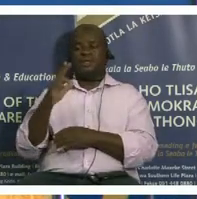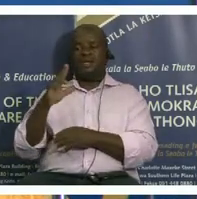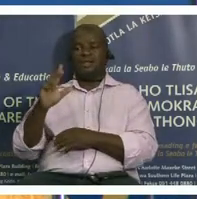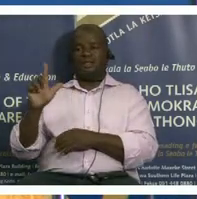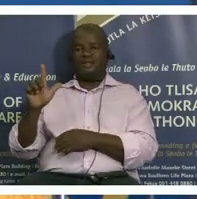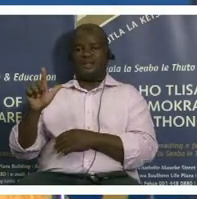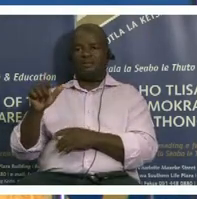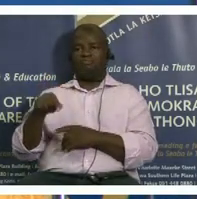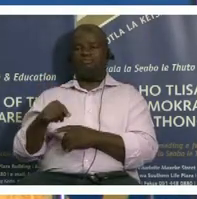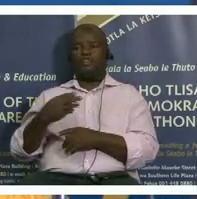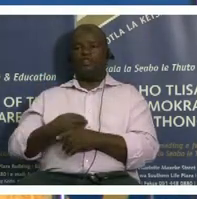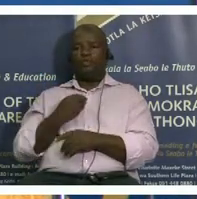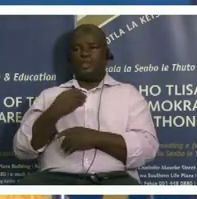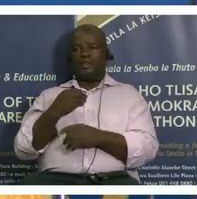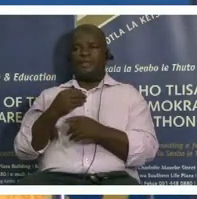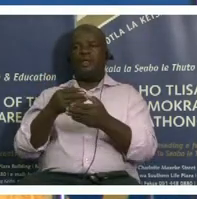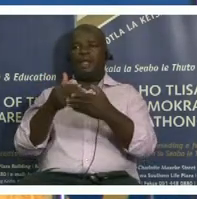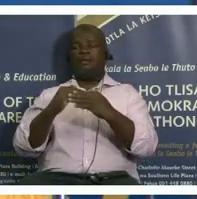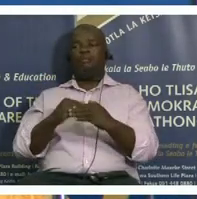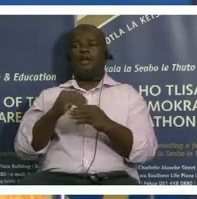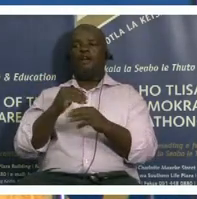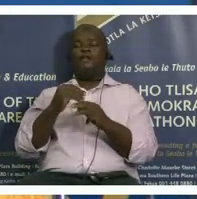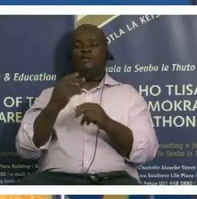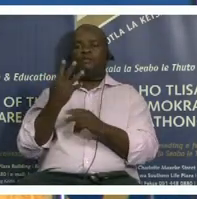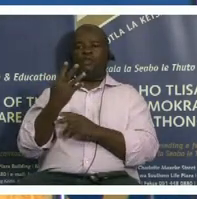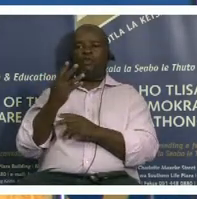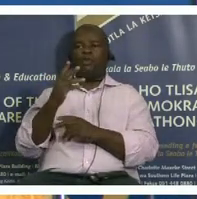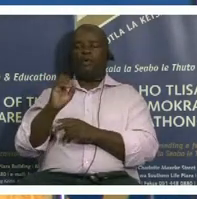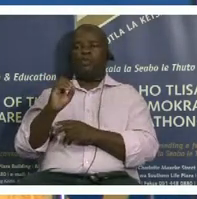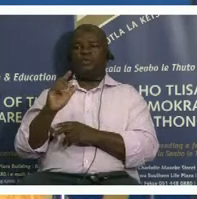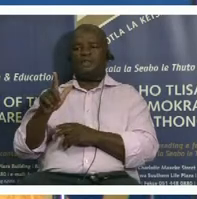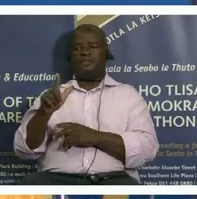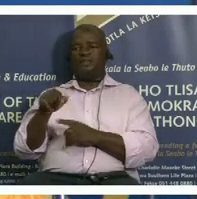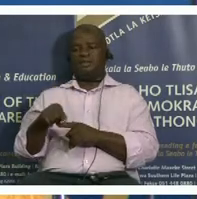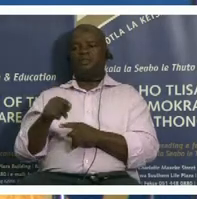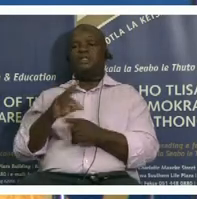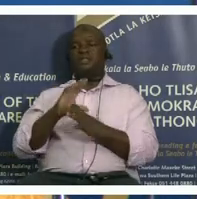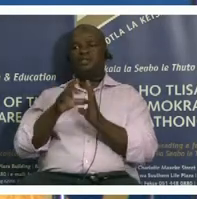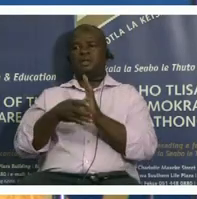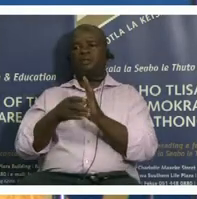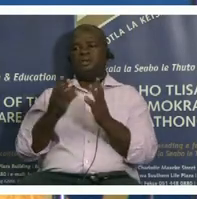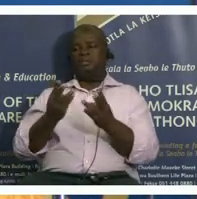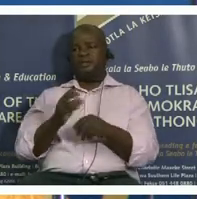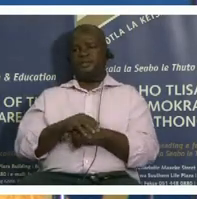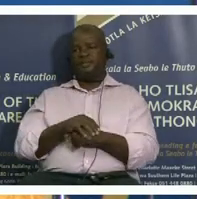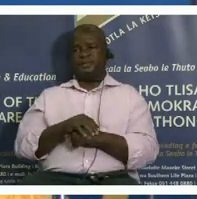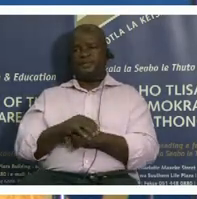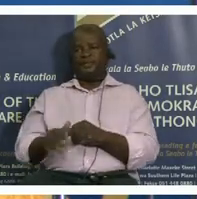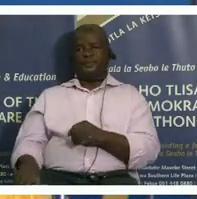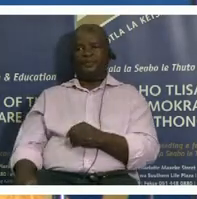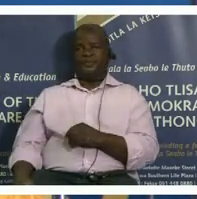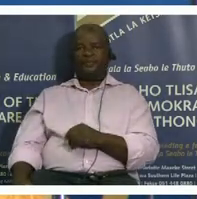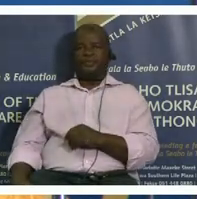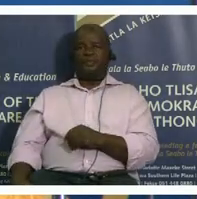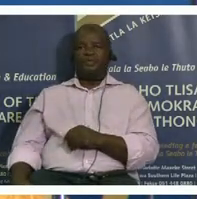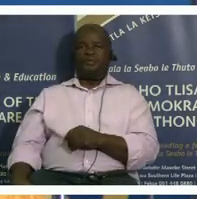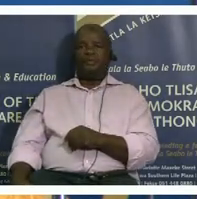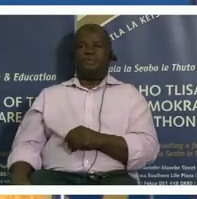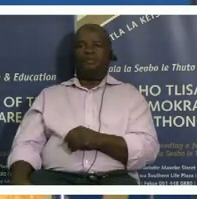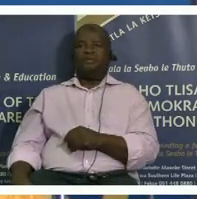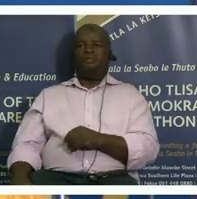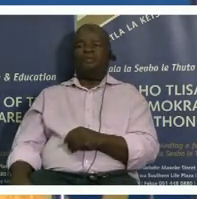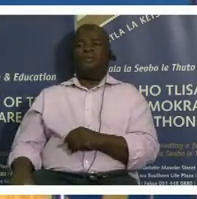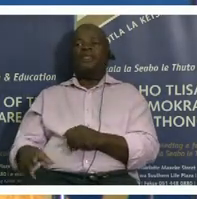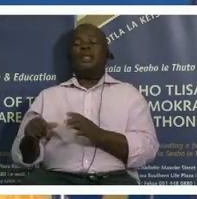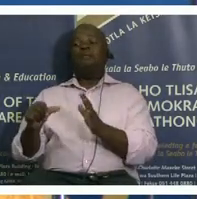17,197 were youth and 407 were persons with disabilities. One of the